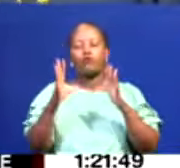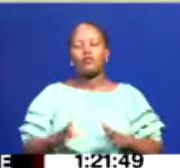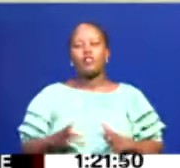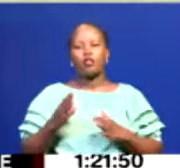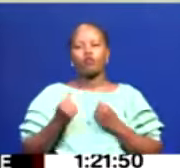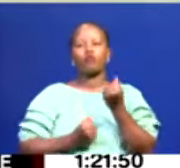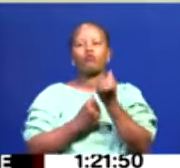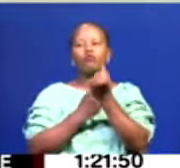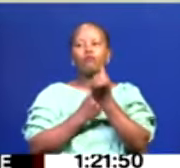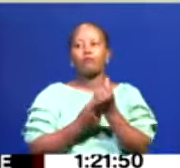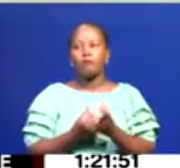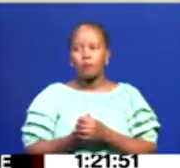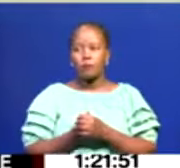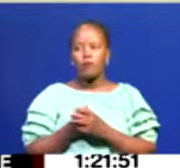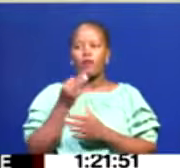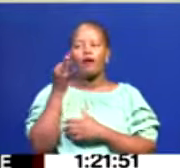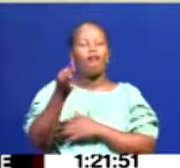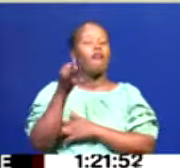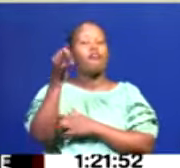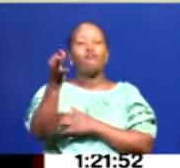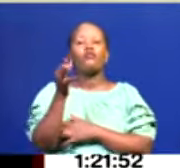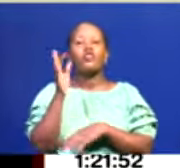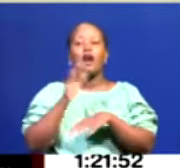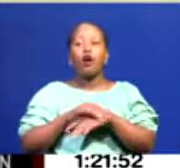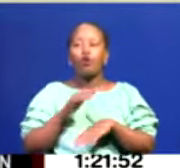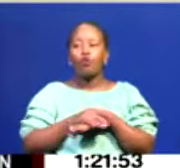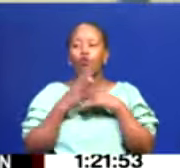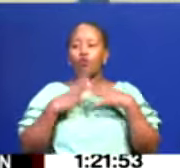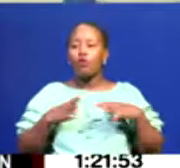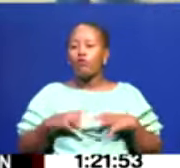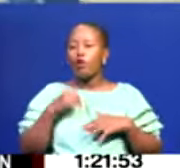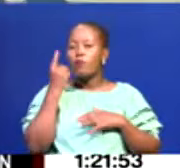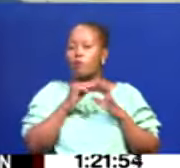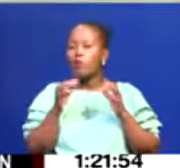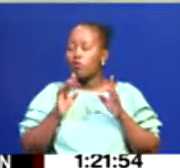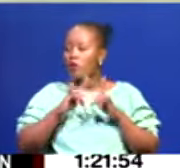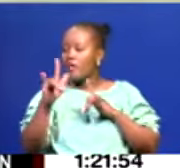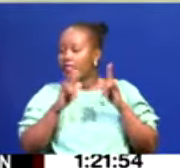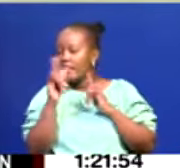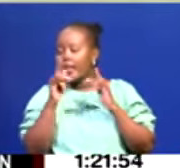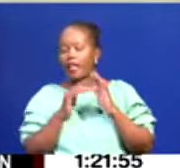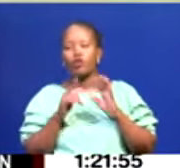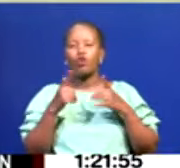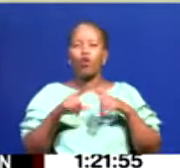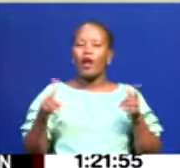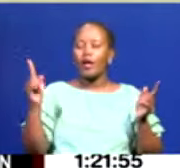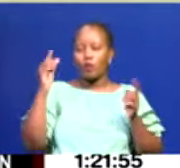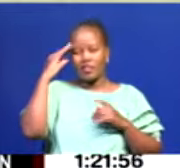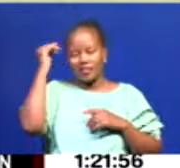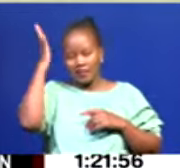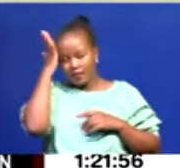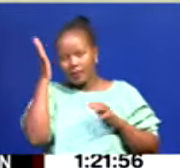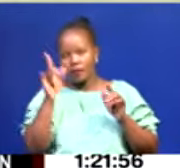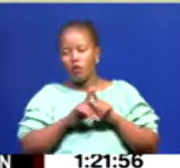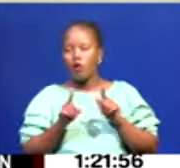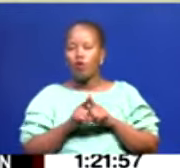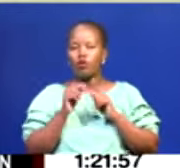area. The future is niche to those who can speak more international foreign languages and can adapt to